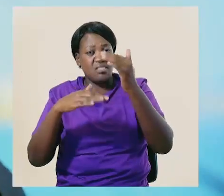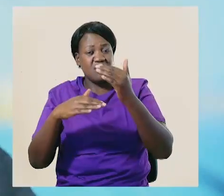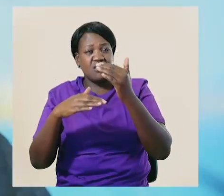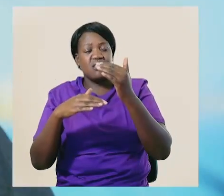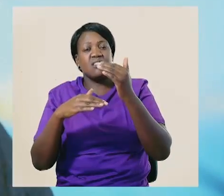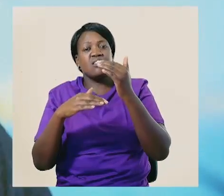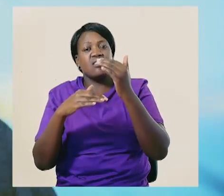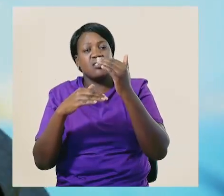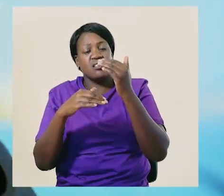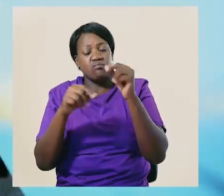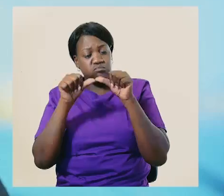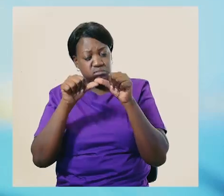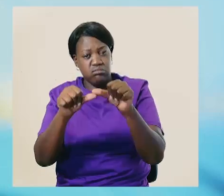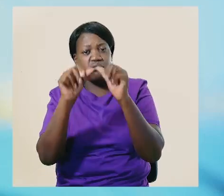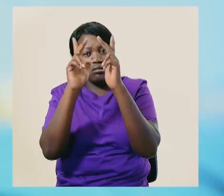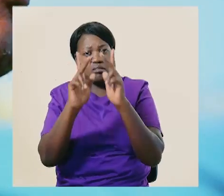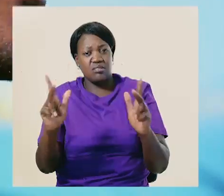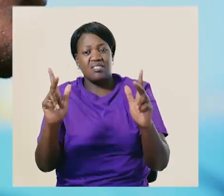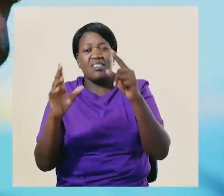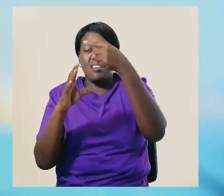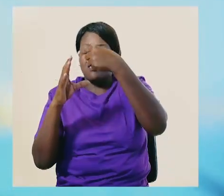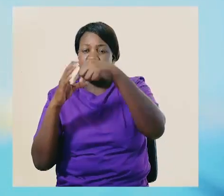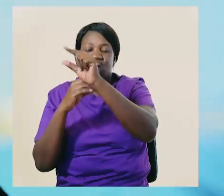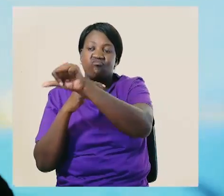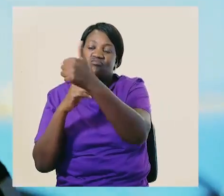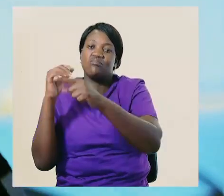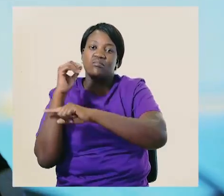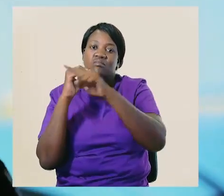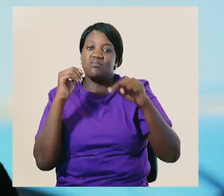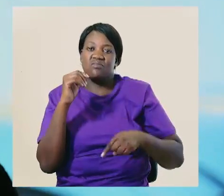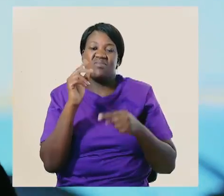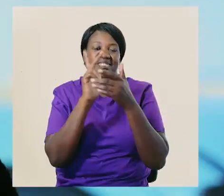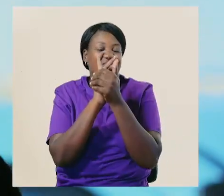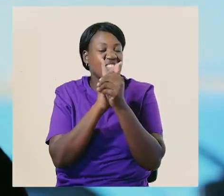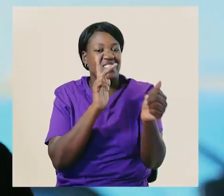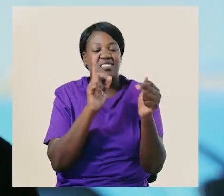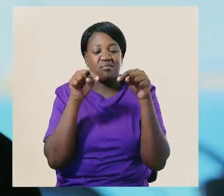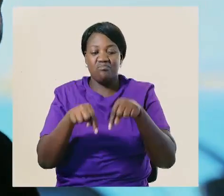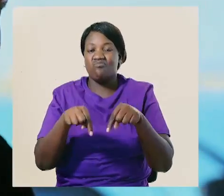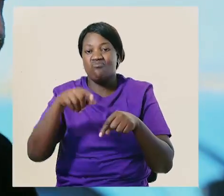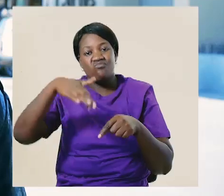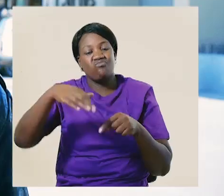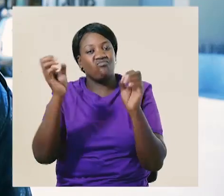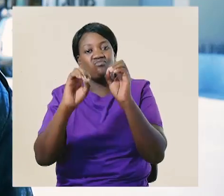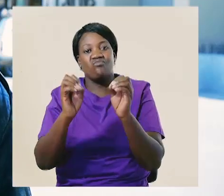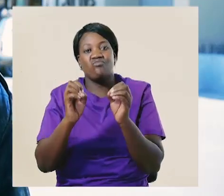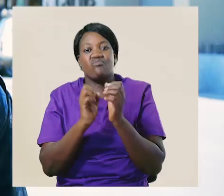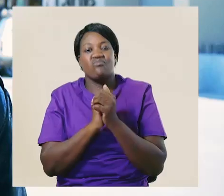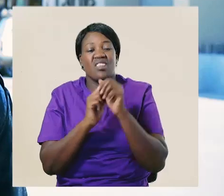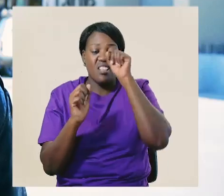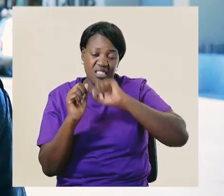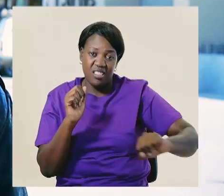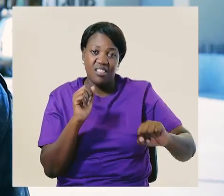been doing the job so far are people that are working from outside. So it's clear that we don't have a lot of people that are skilled to do the job. We have a lot of